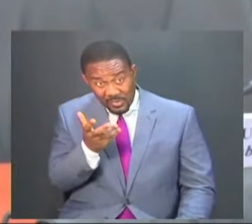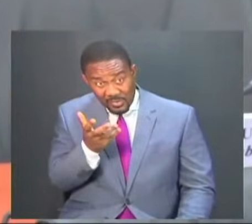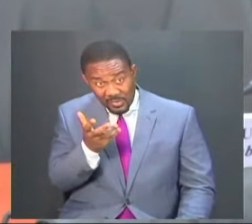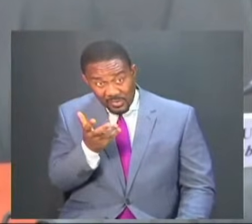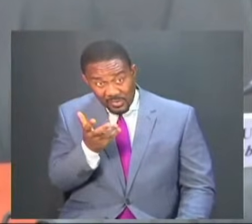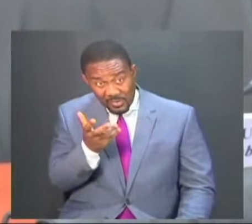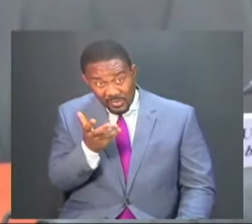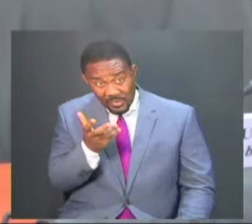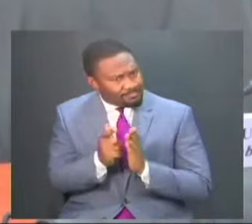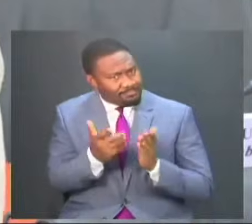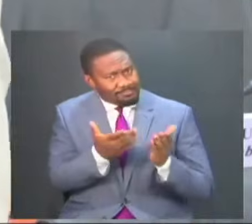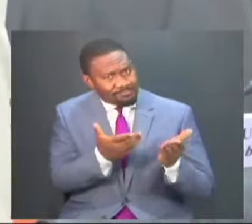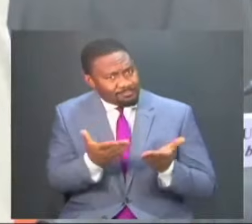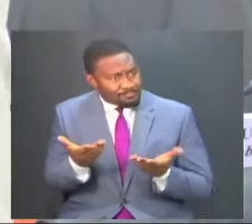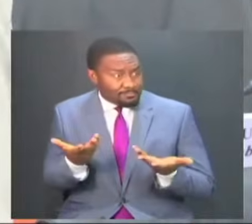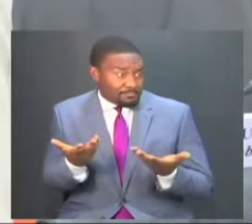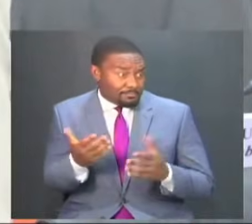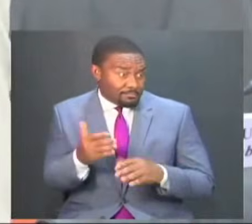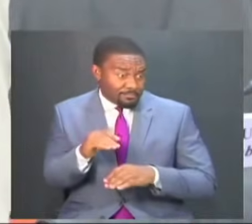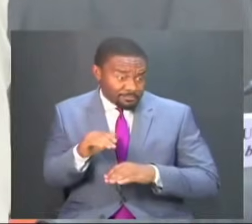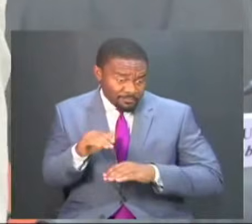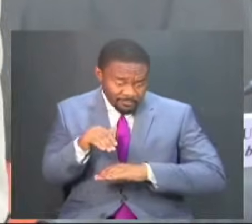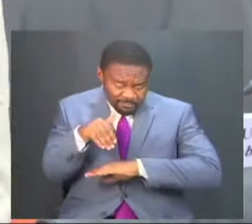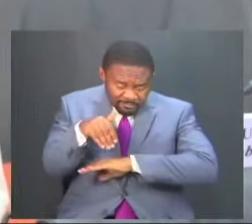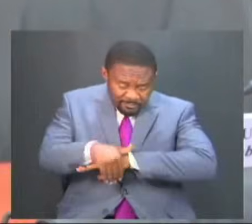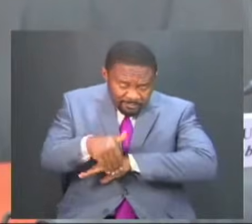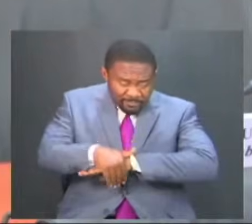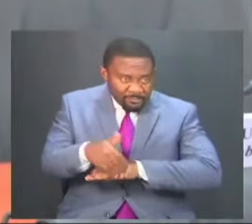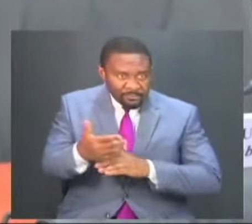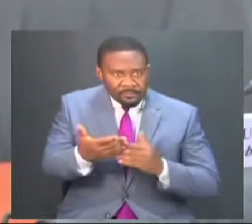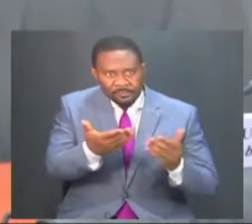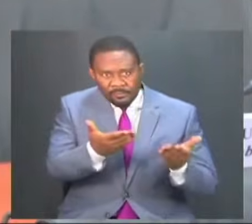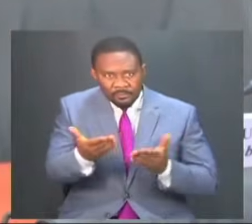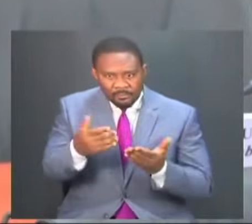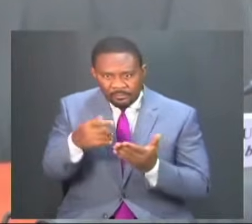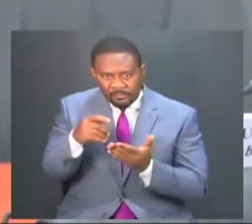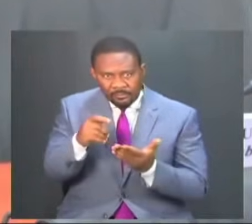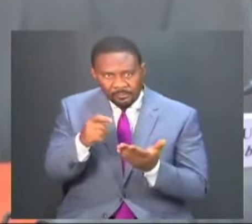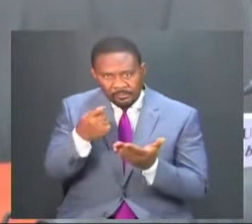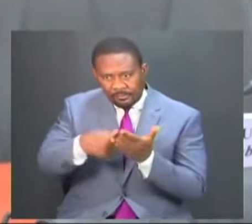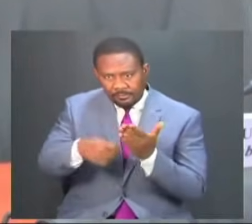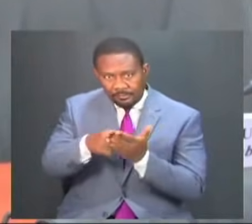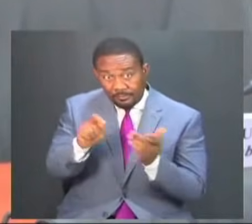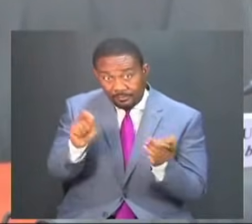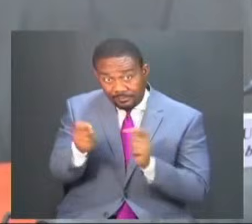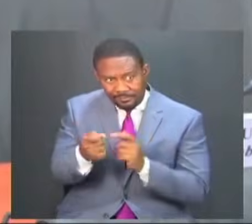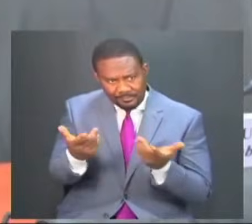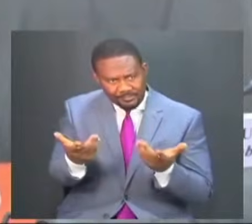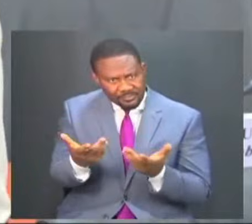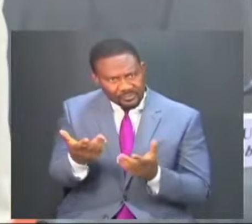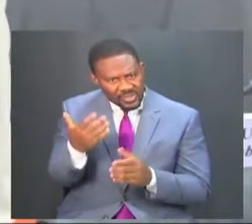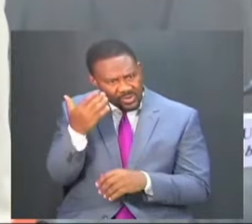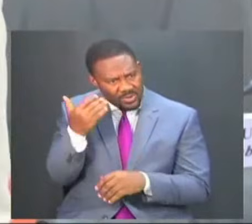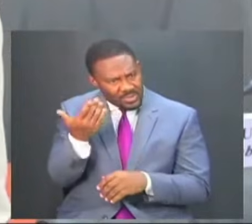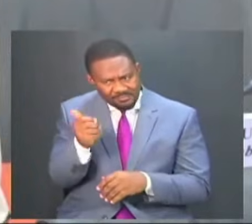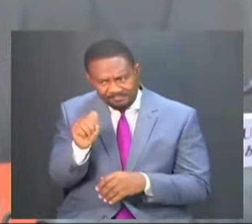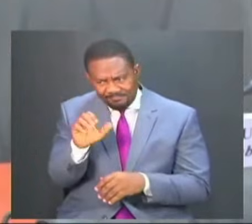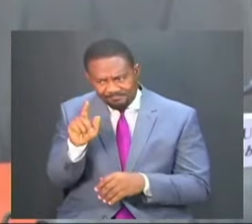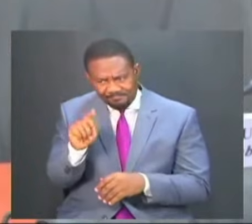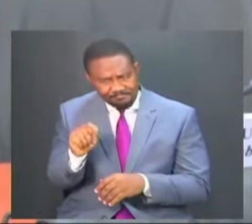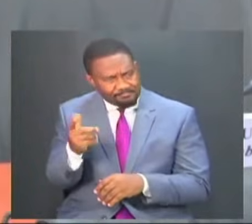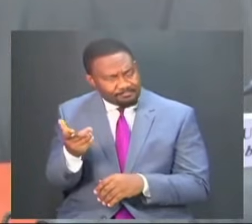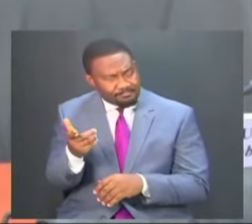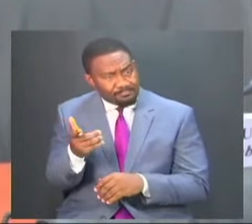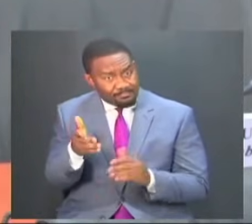Sometimes they even come midnight to come and change the tax system. Why can't they do the same with the act? That gives